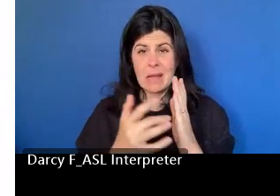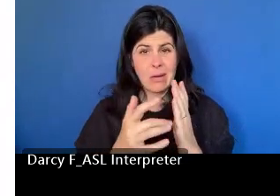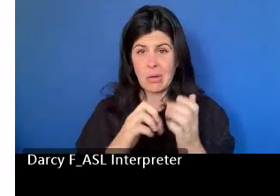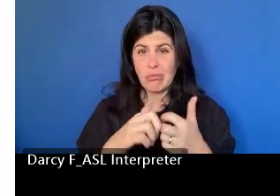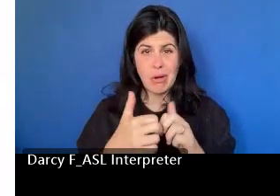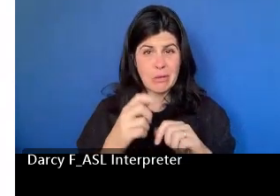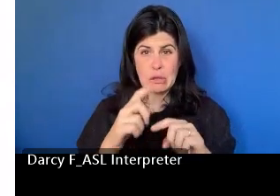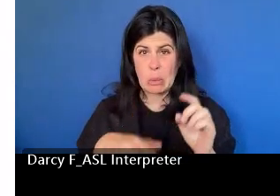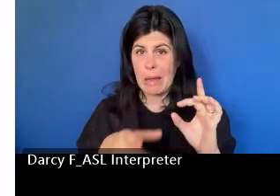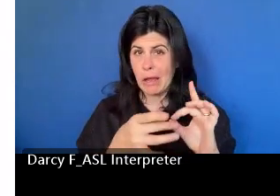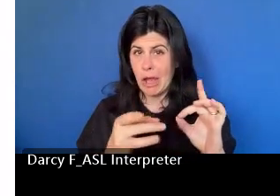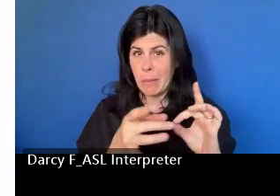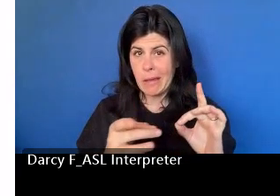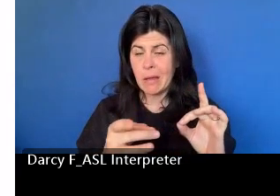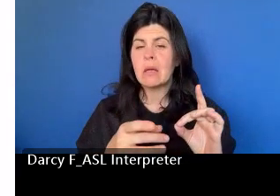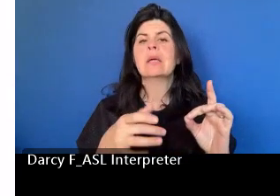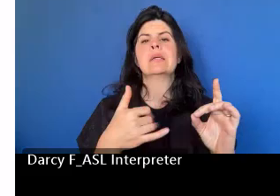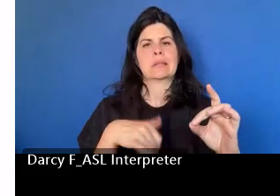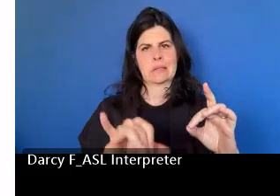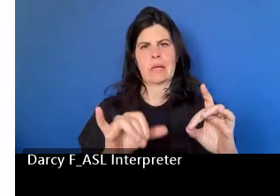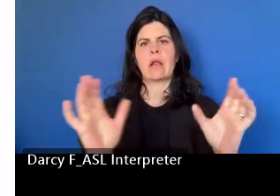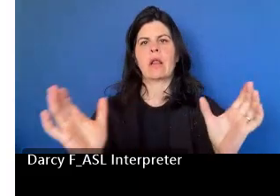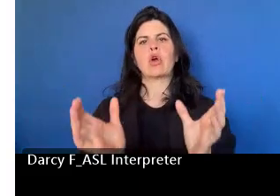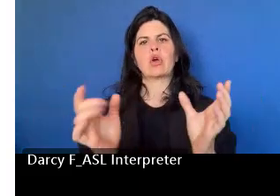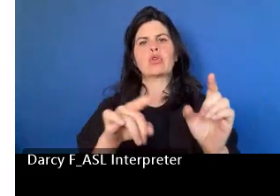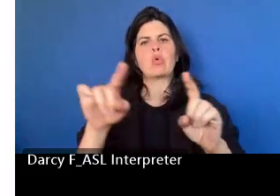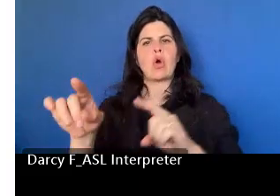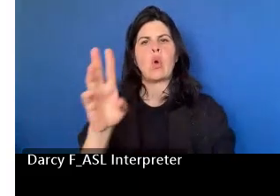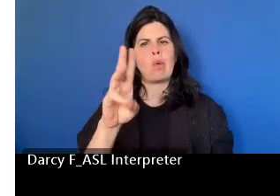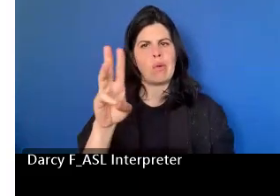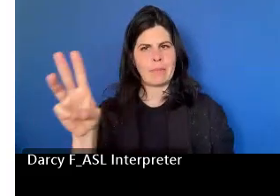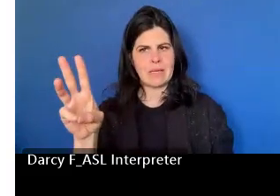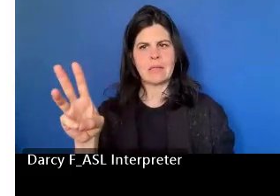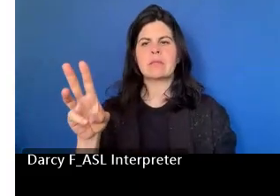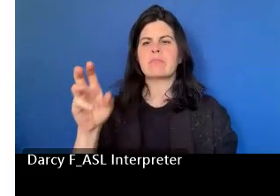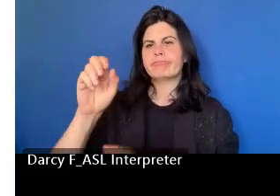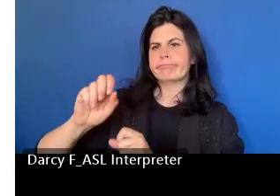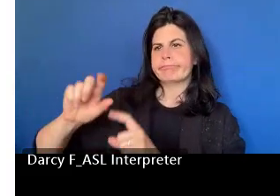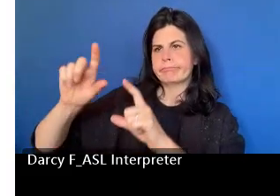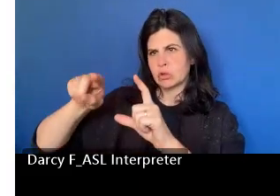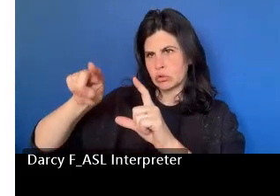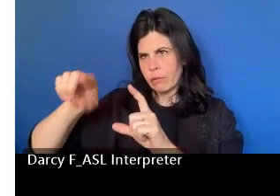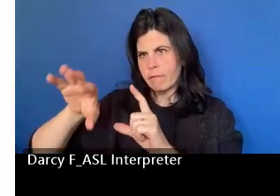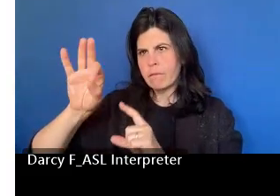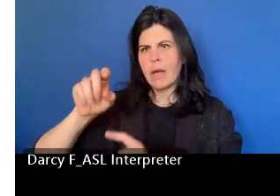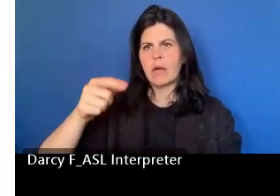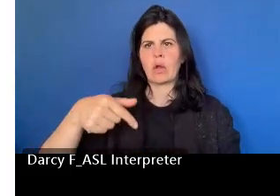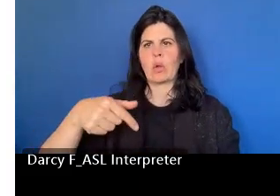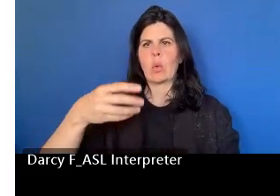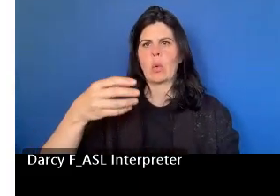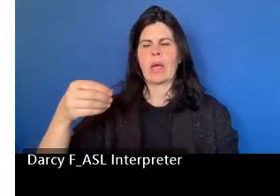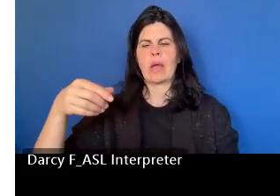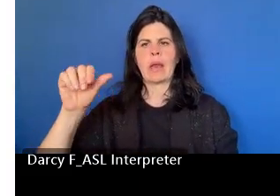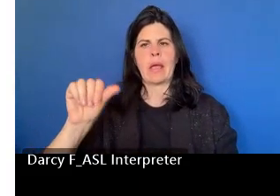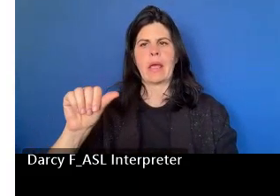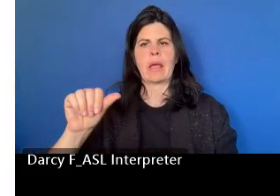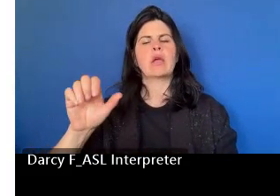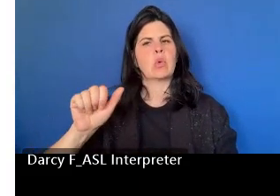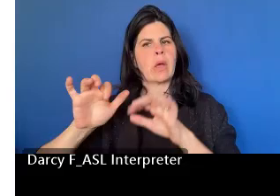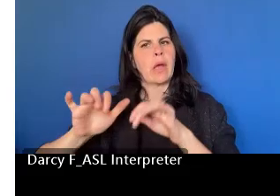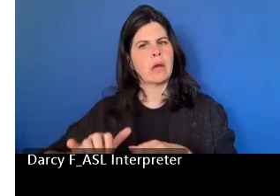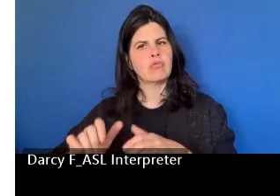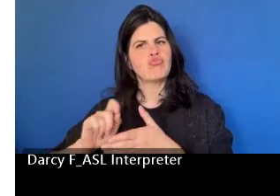difficulties, we still would encourage you to go to the websites that are in the Q&A and you can provide a written comment. They all are equal.